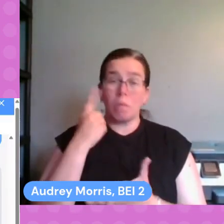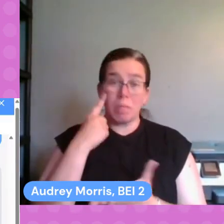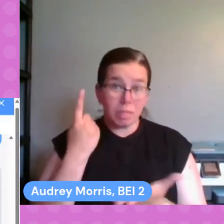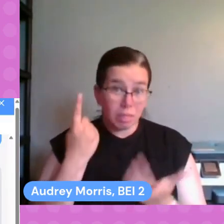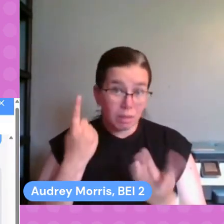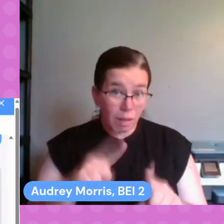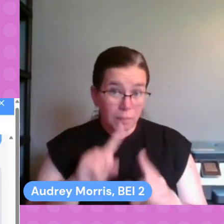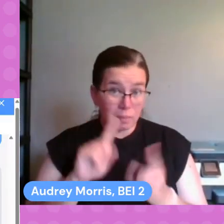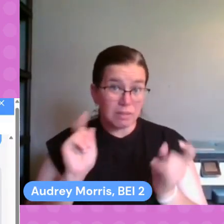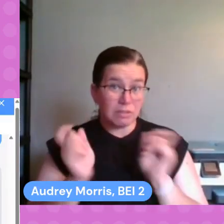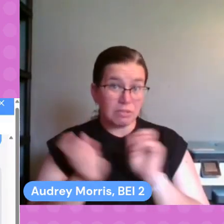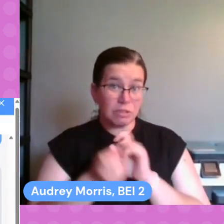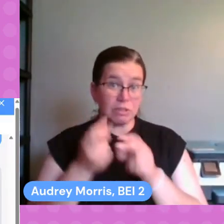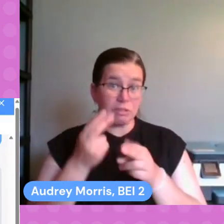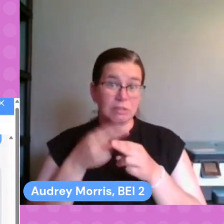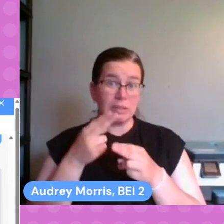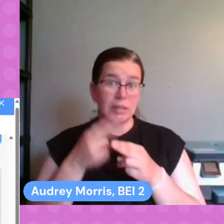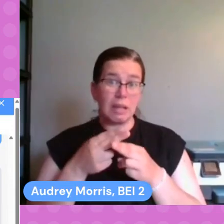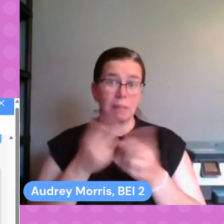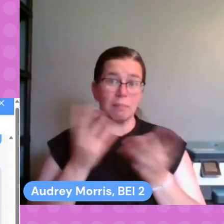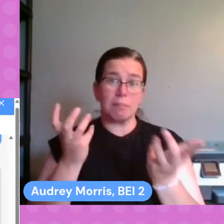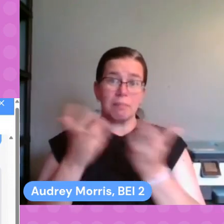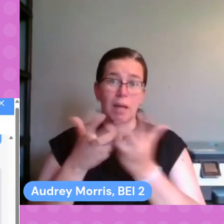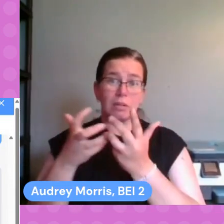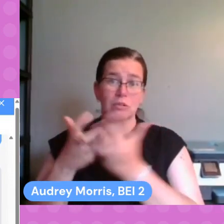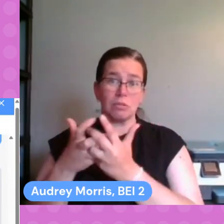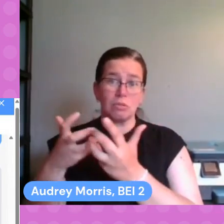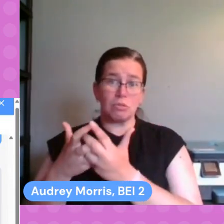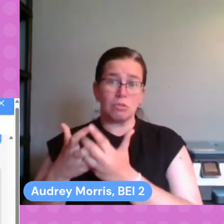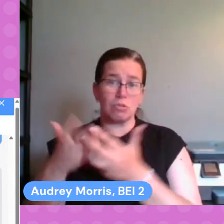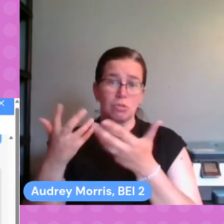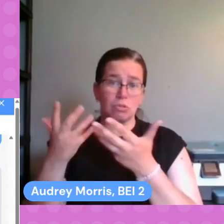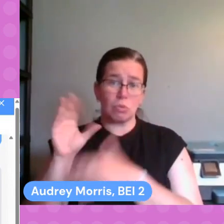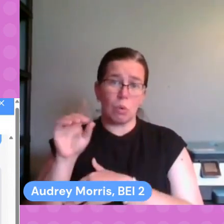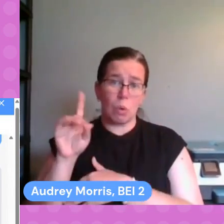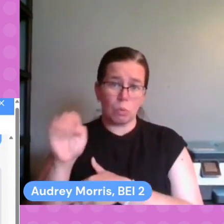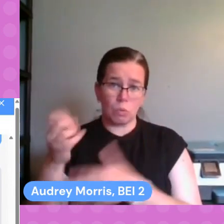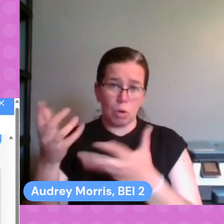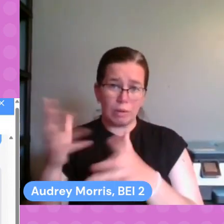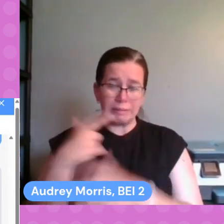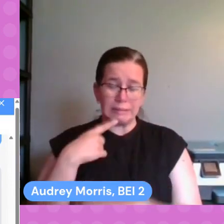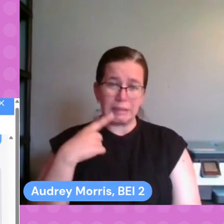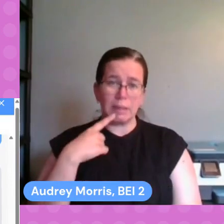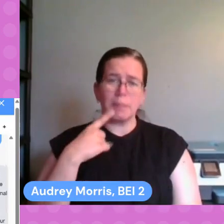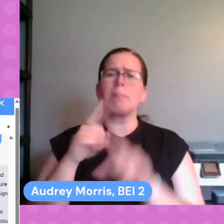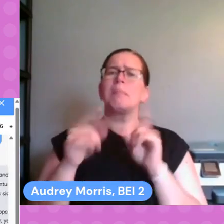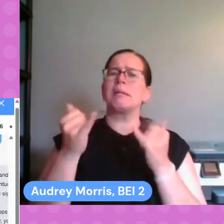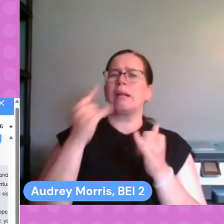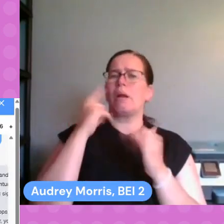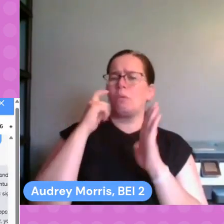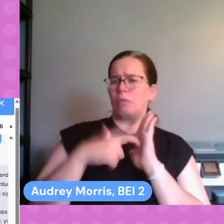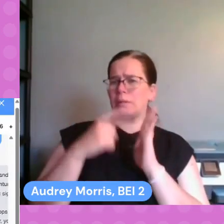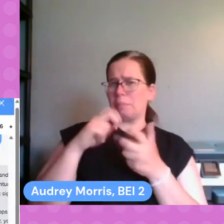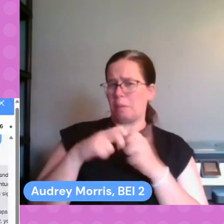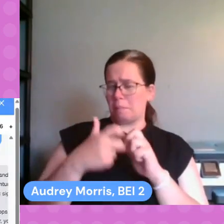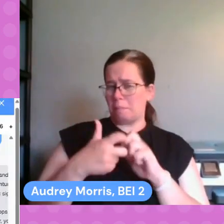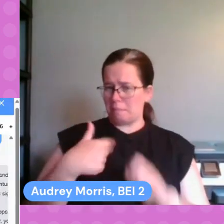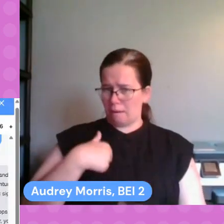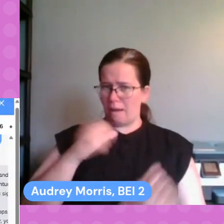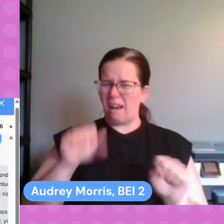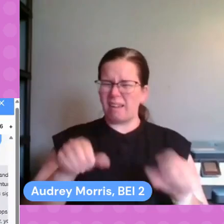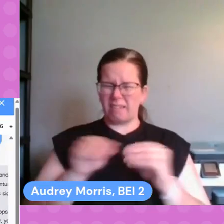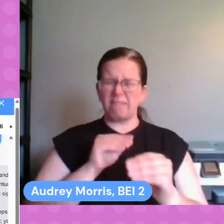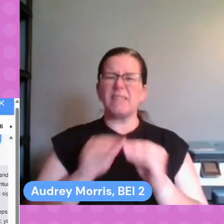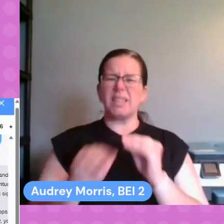if we rename the stage's backdrops to match? That's a good idea. But actually, now that I know the problem, I know how to fix